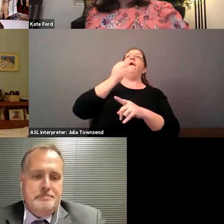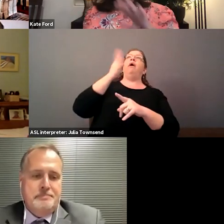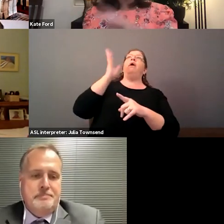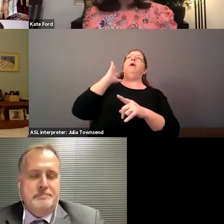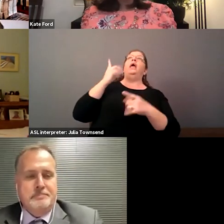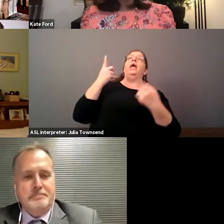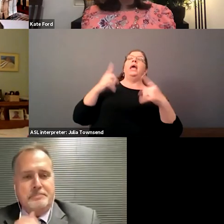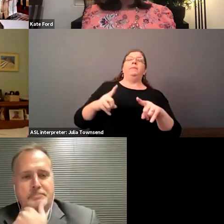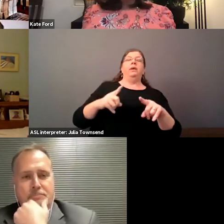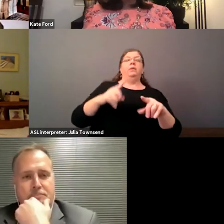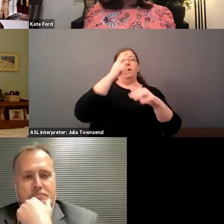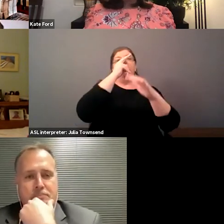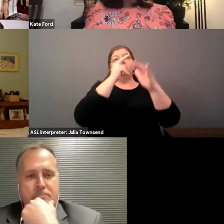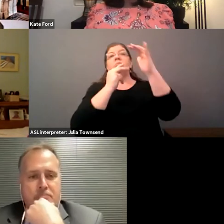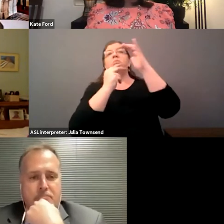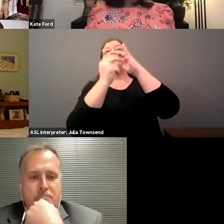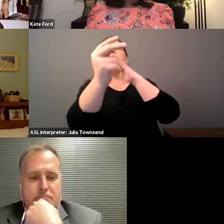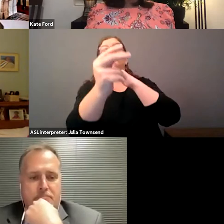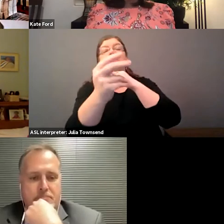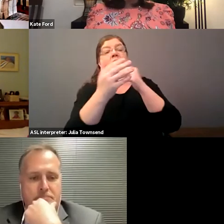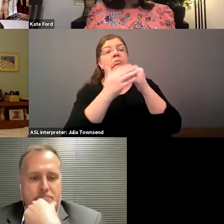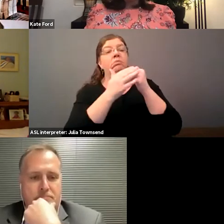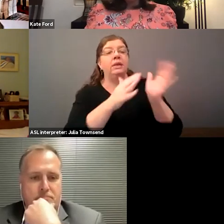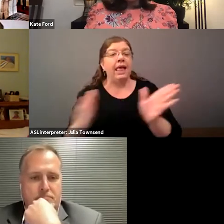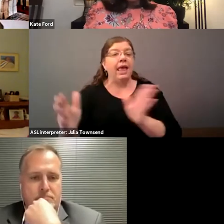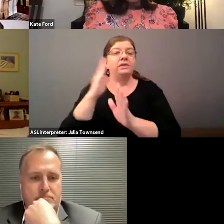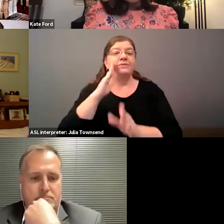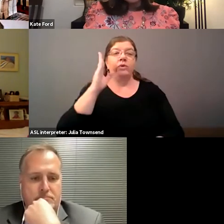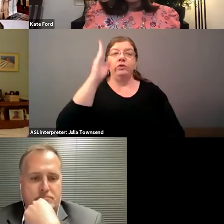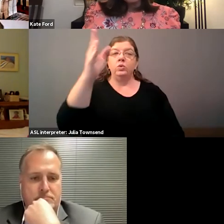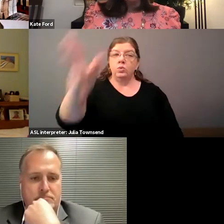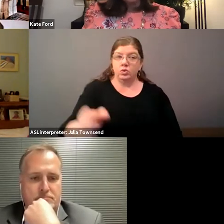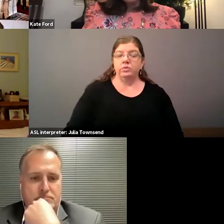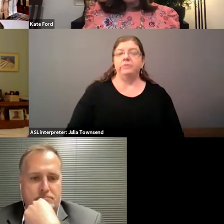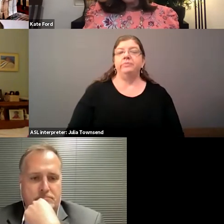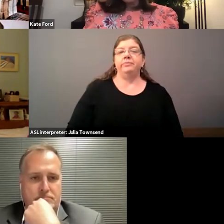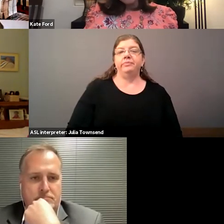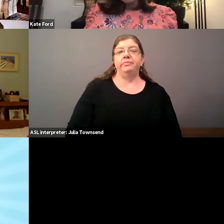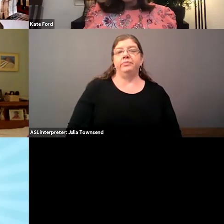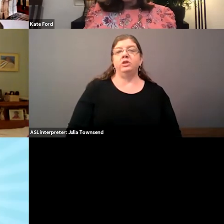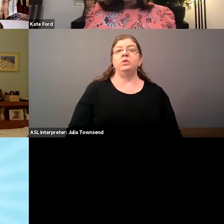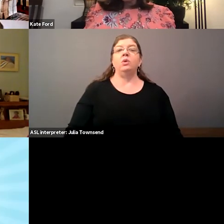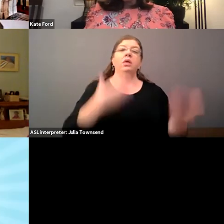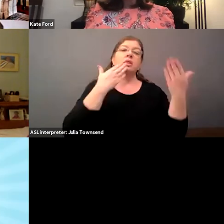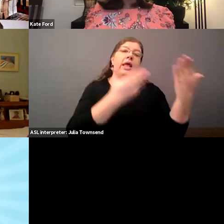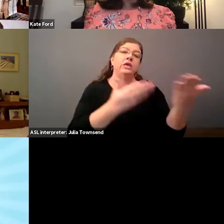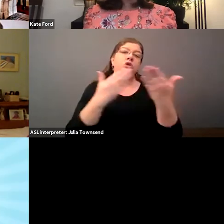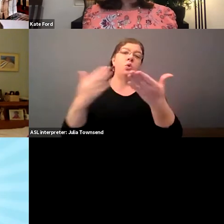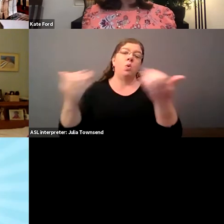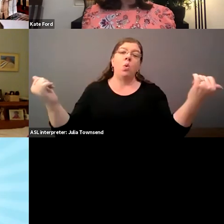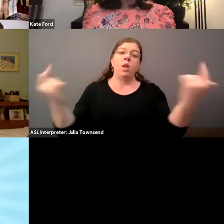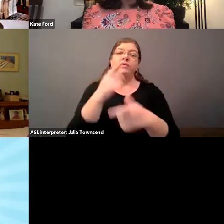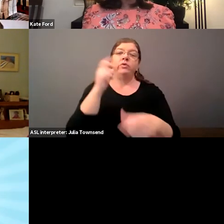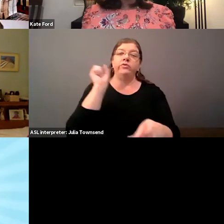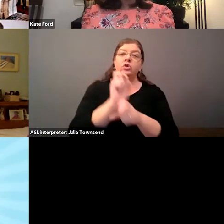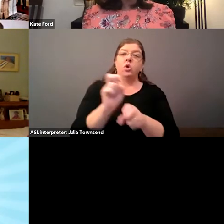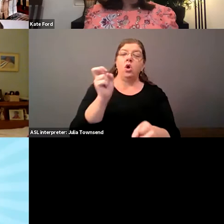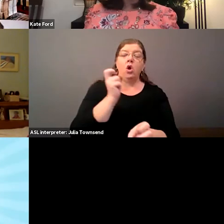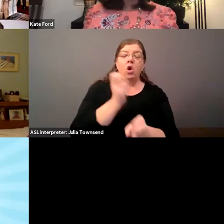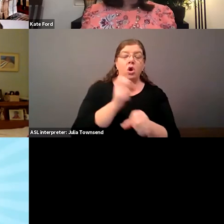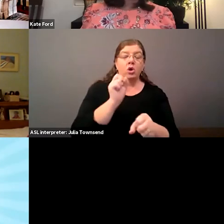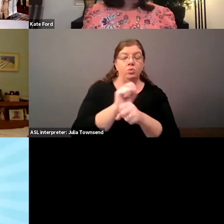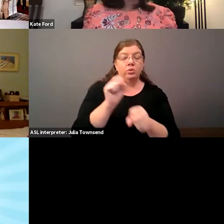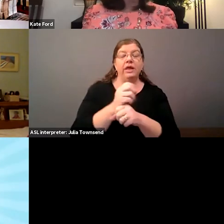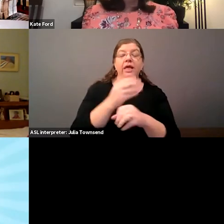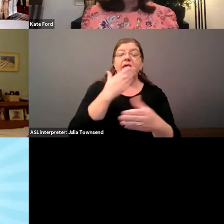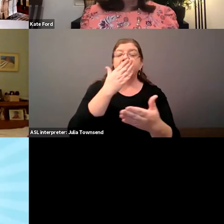reporting on what's out there for the future so thanks to all of you for your hard work and also to my sister board members for